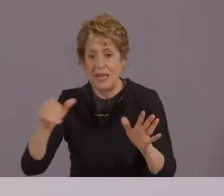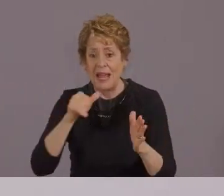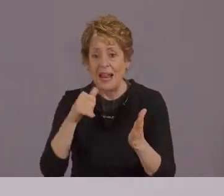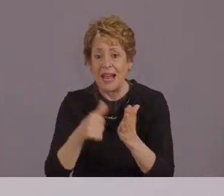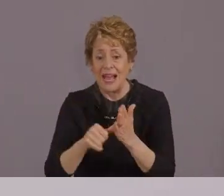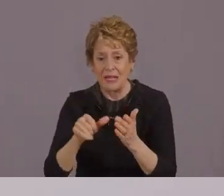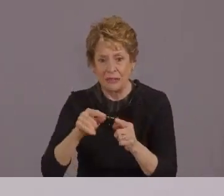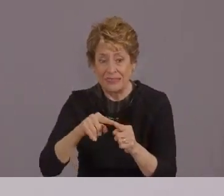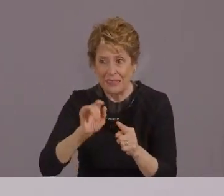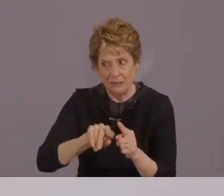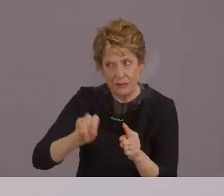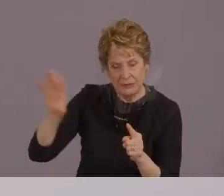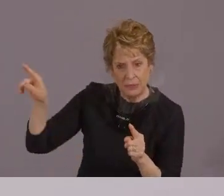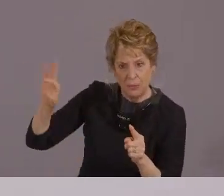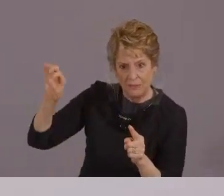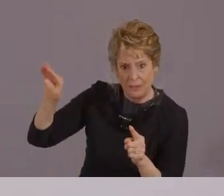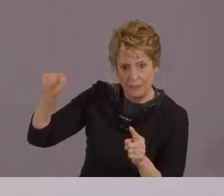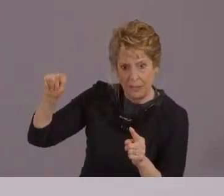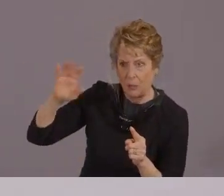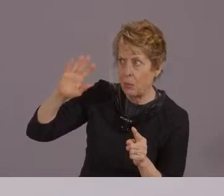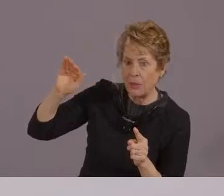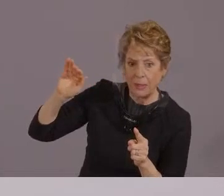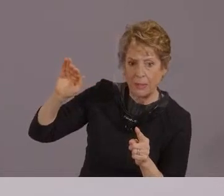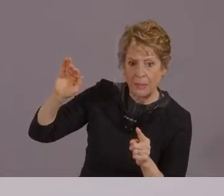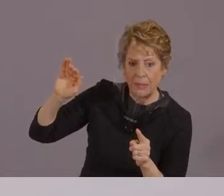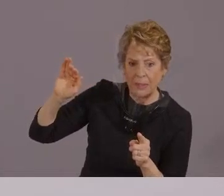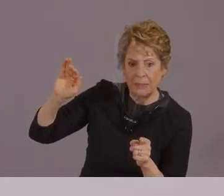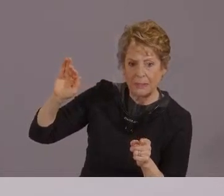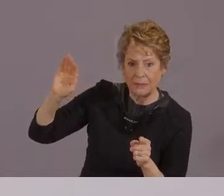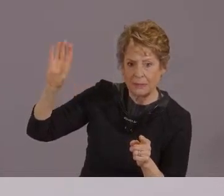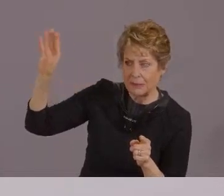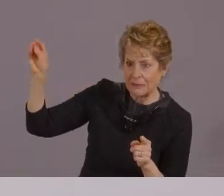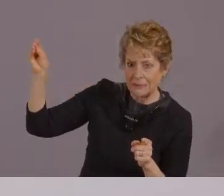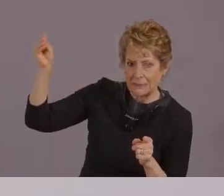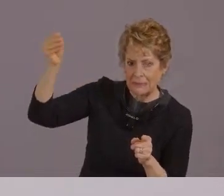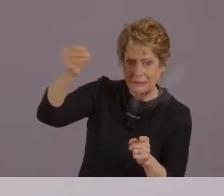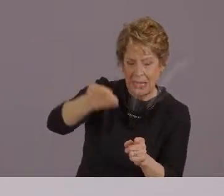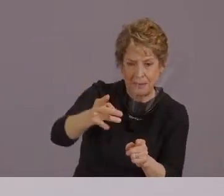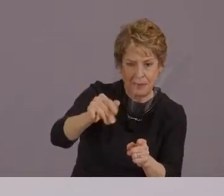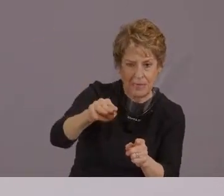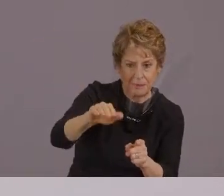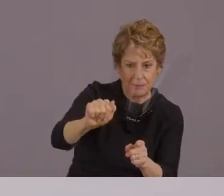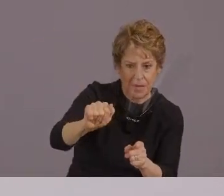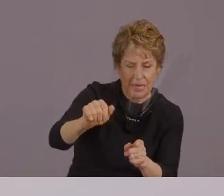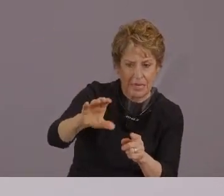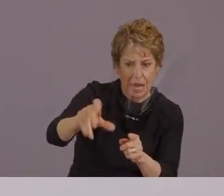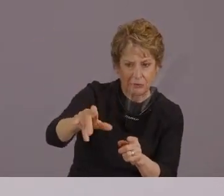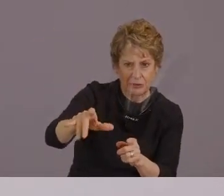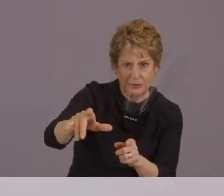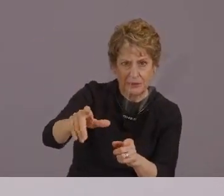County, and then allowing them to work with FEMA on that. Are you sending that off today?